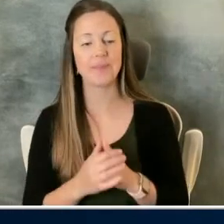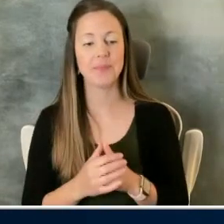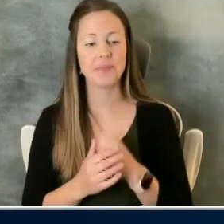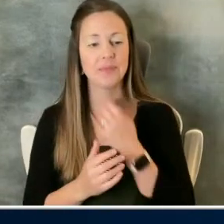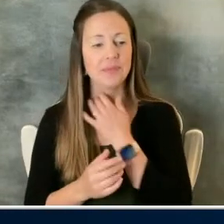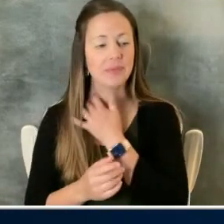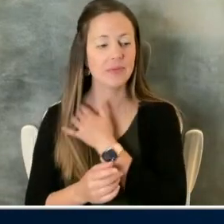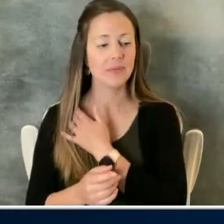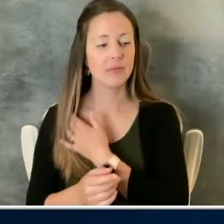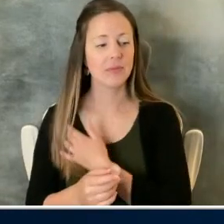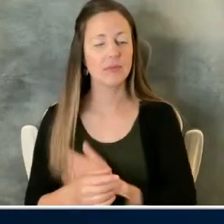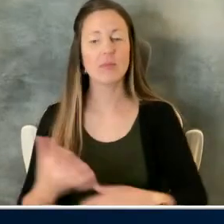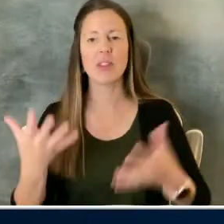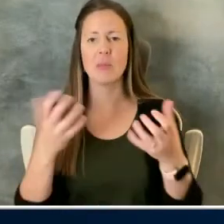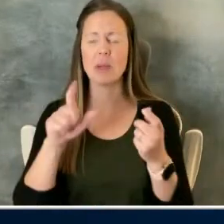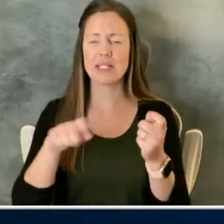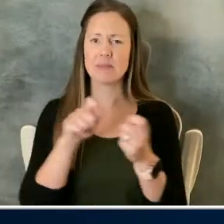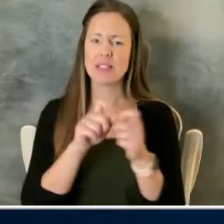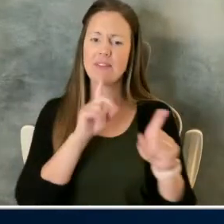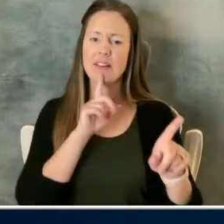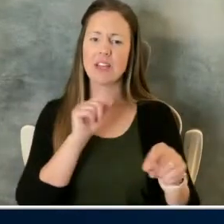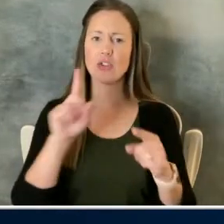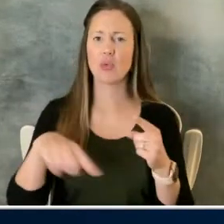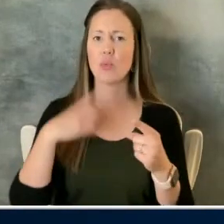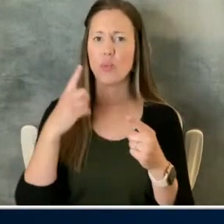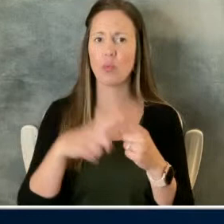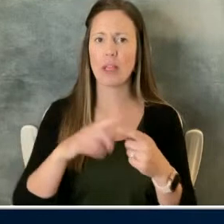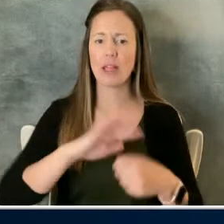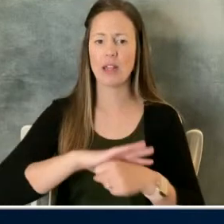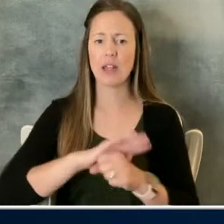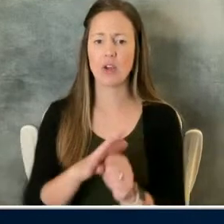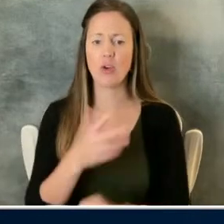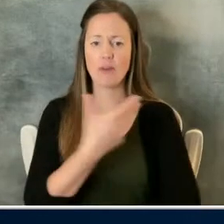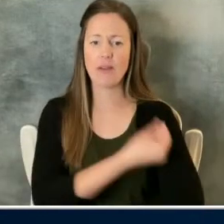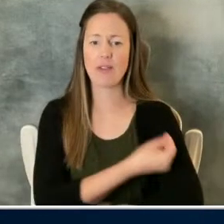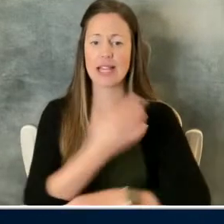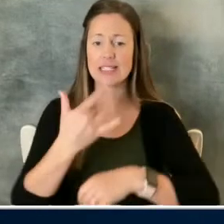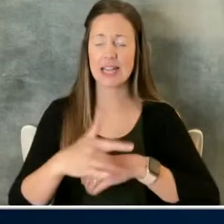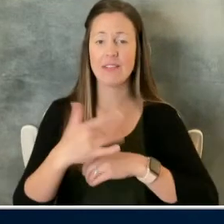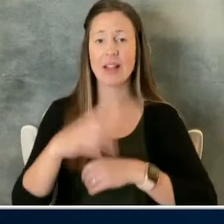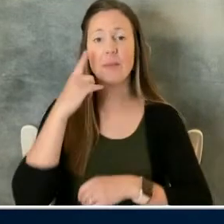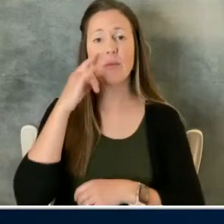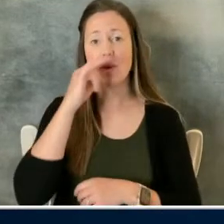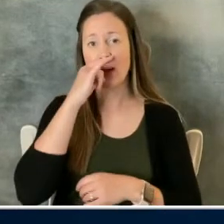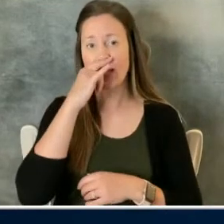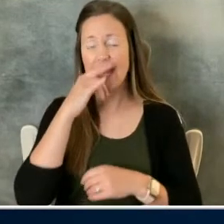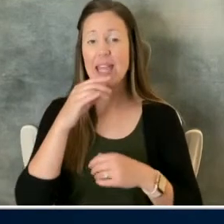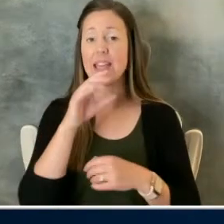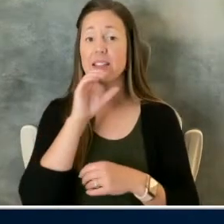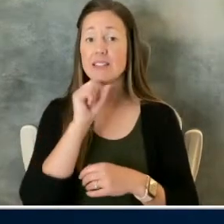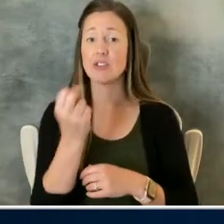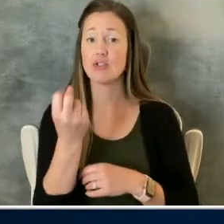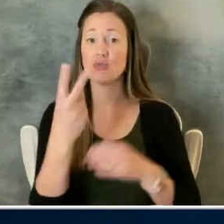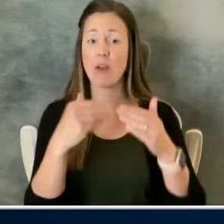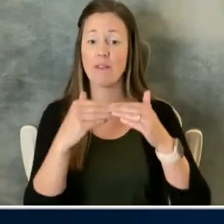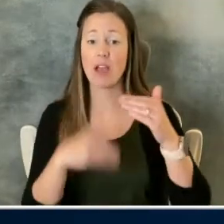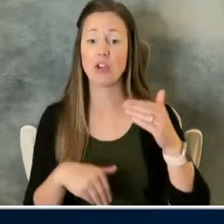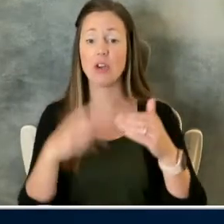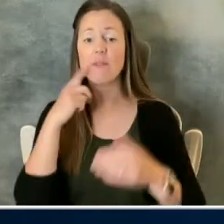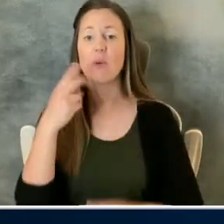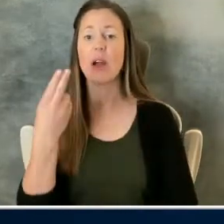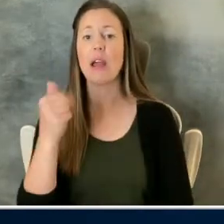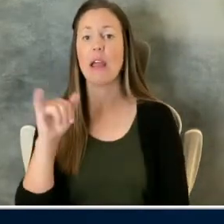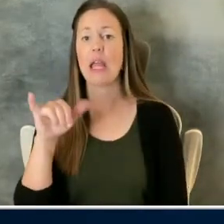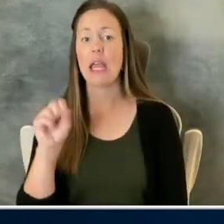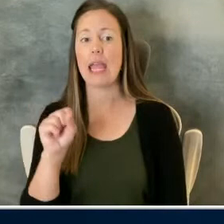to when the COVID vaccine will be available for kids 12 and under in the Hayes area. Oh, wow. That's a good